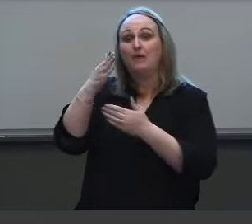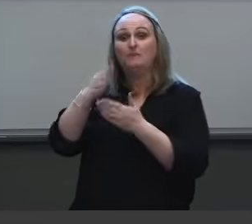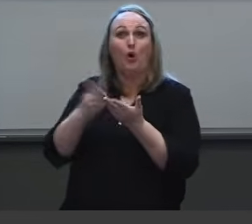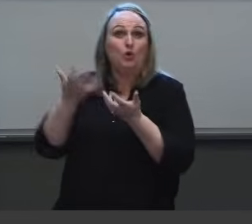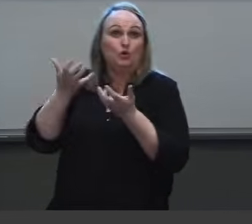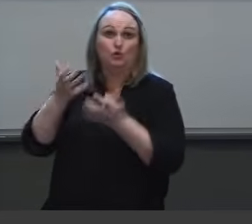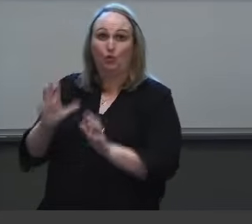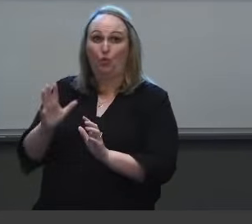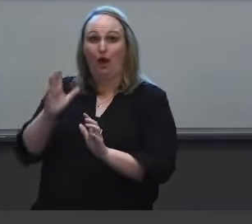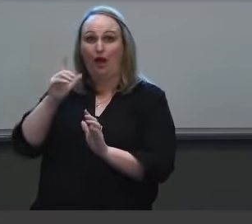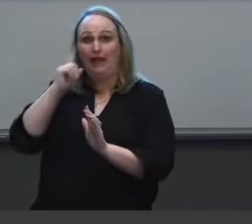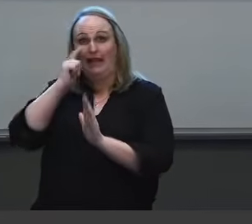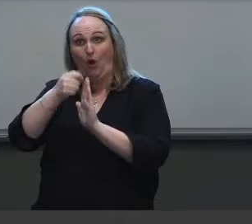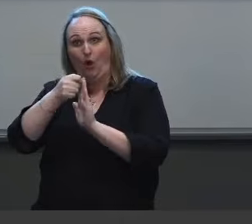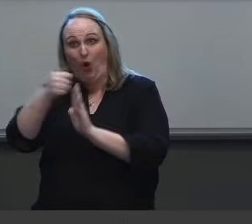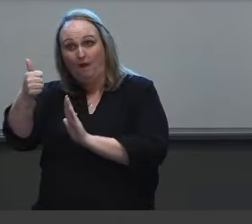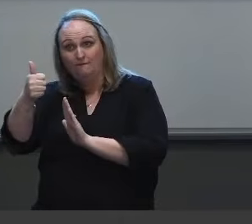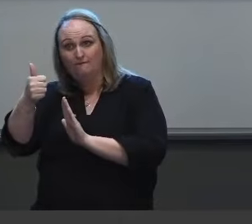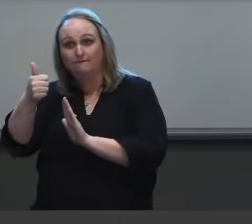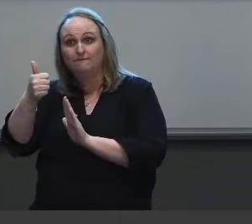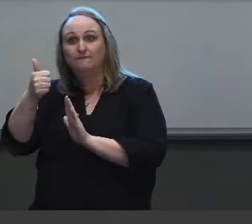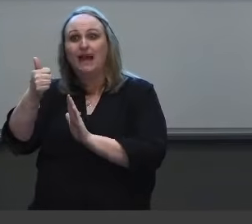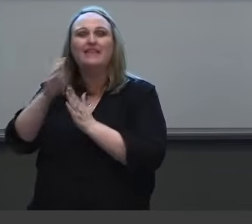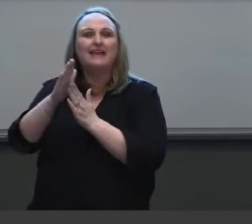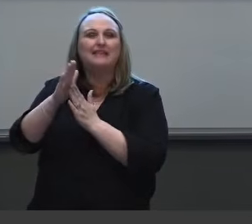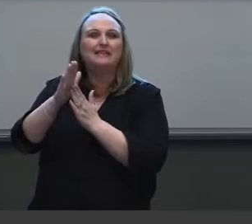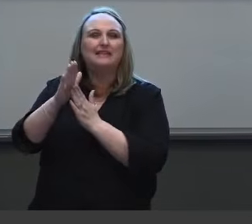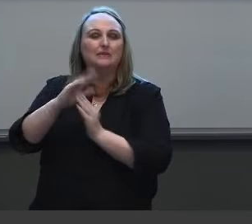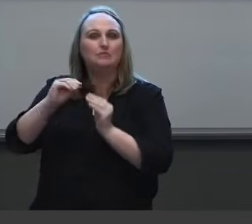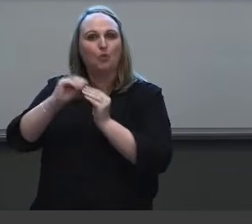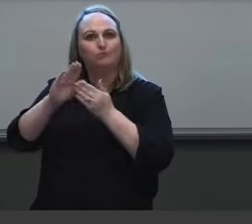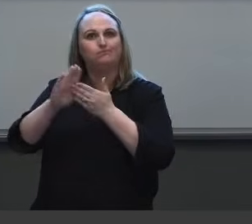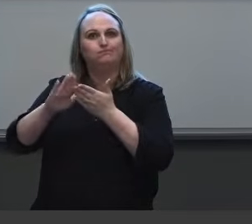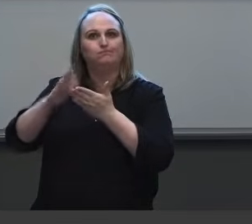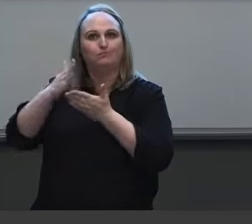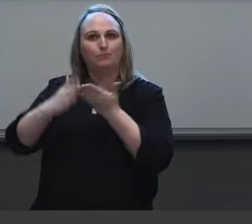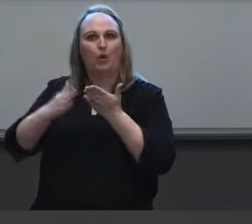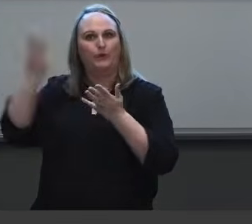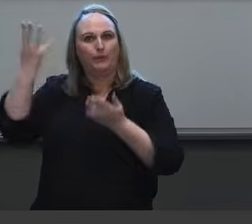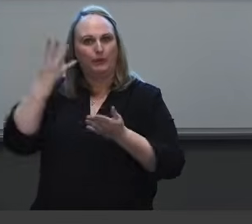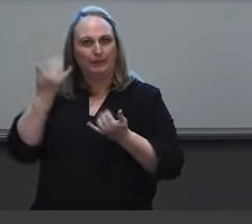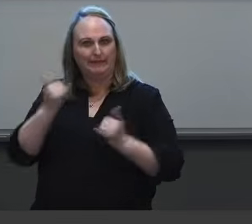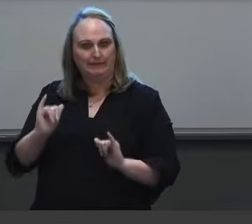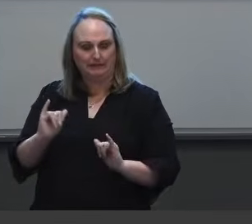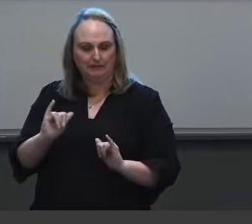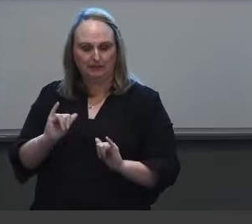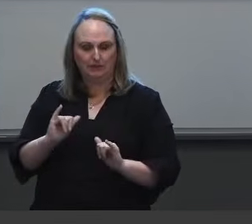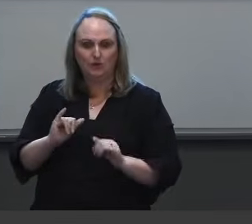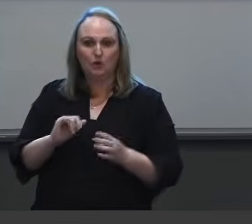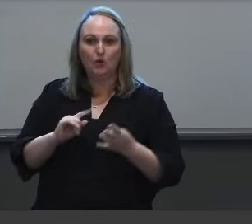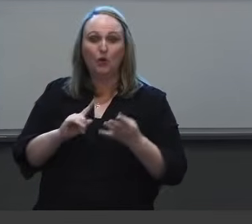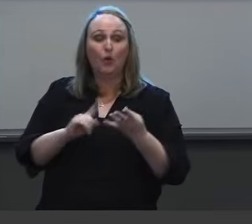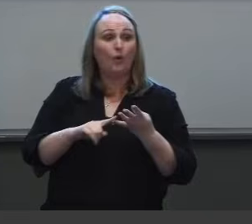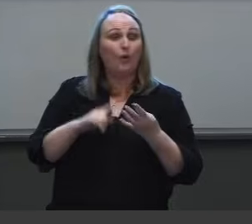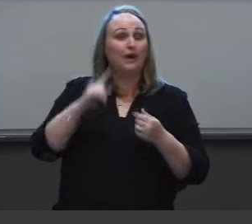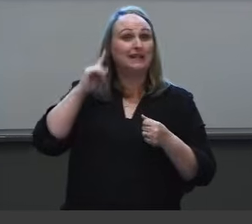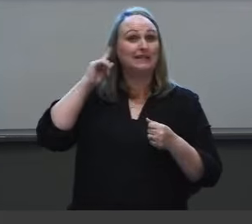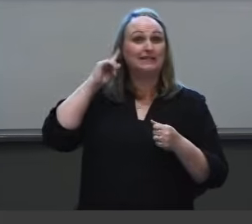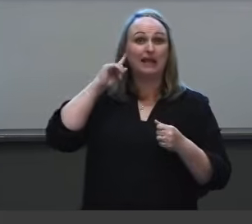the sound and play the clean signal. And we can mask the sound by